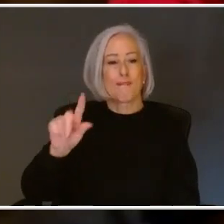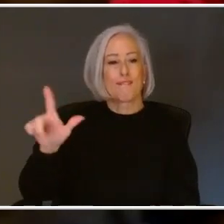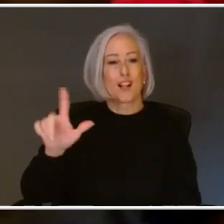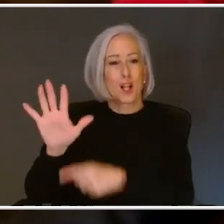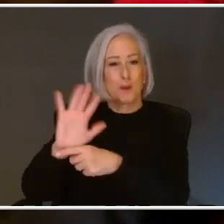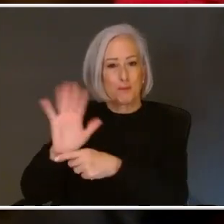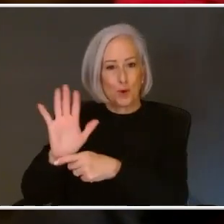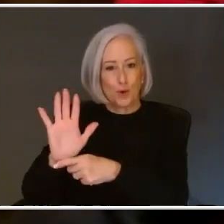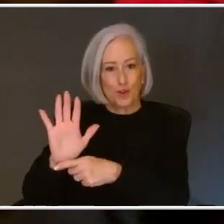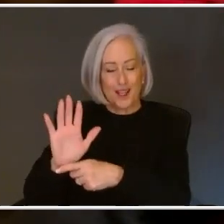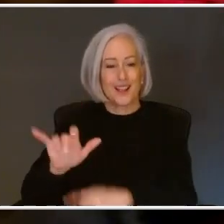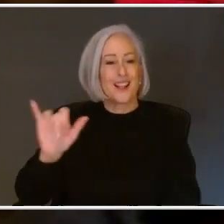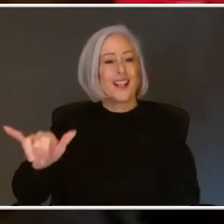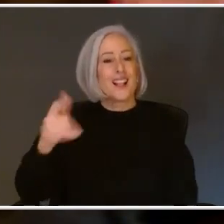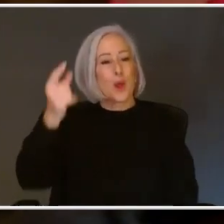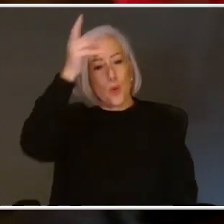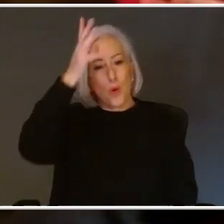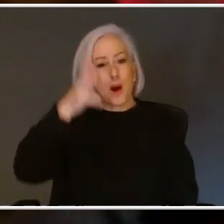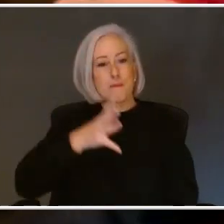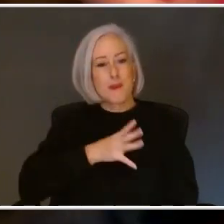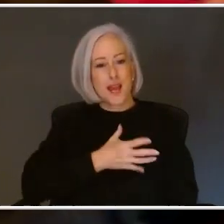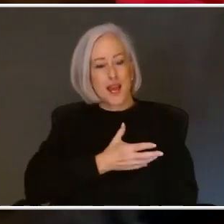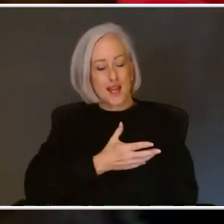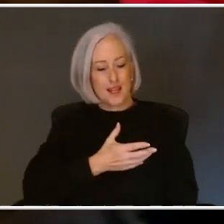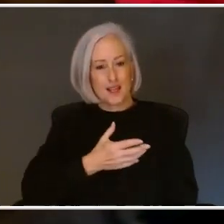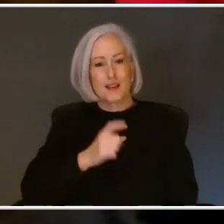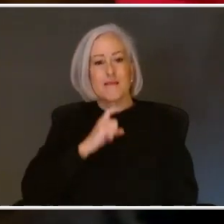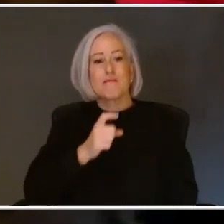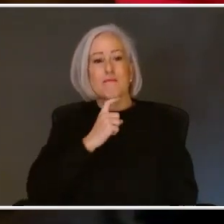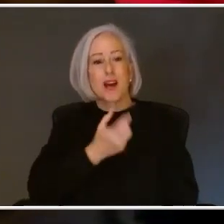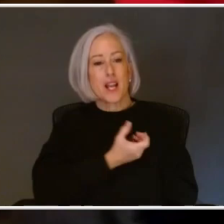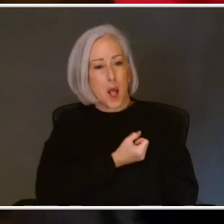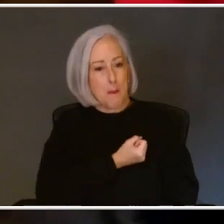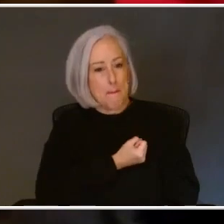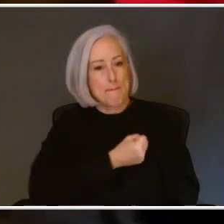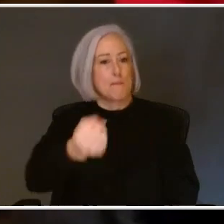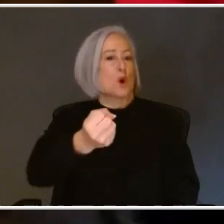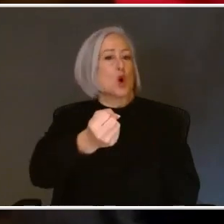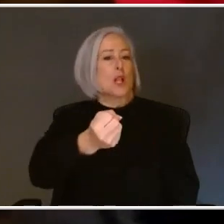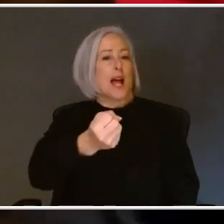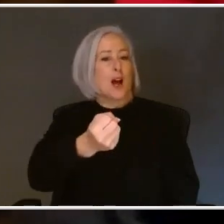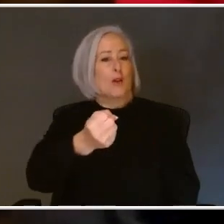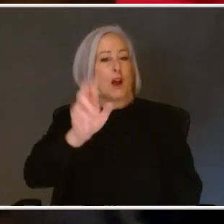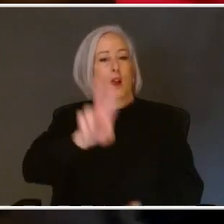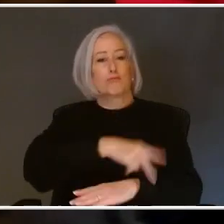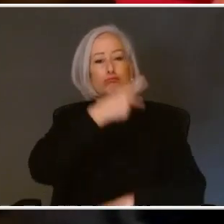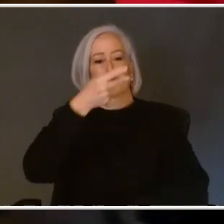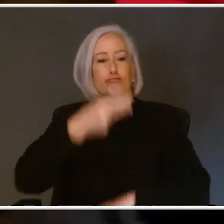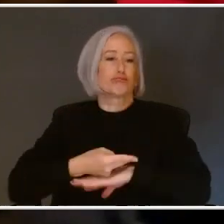shrapnel from his chest, and then he just immediately collapses over.